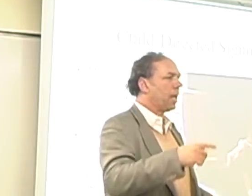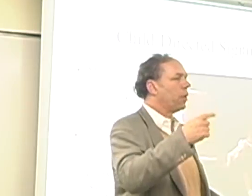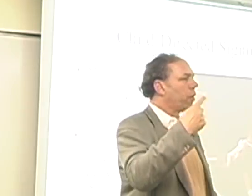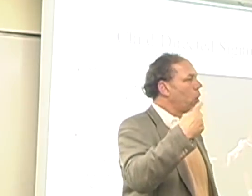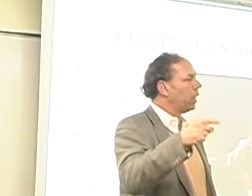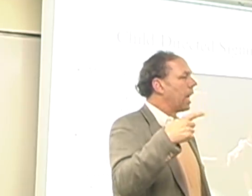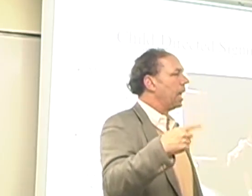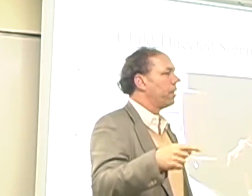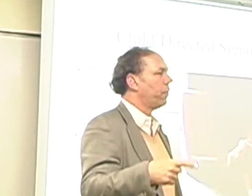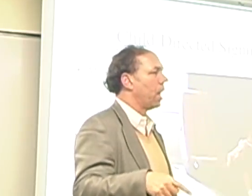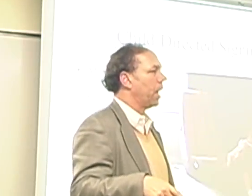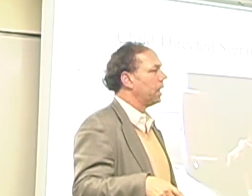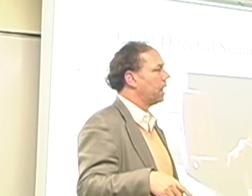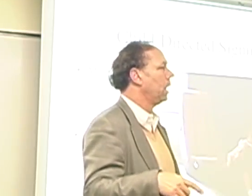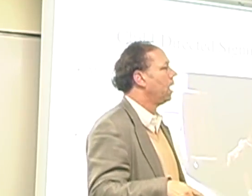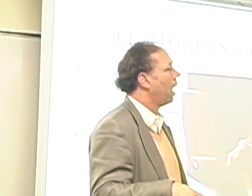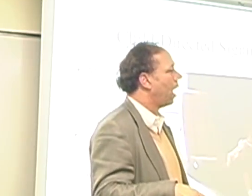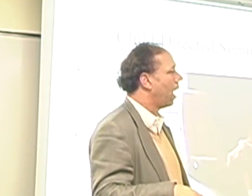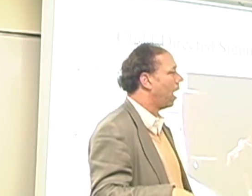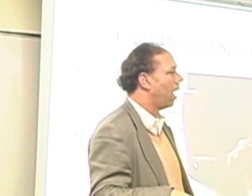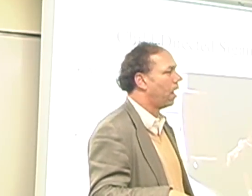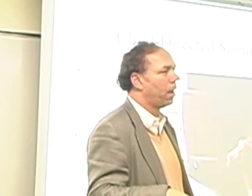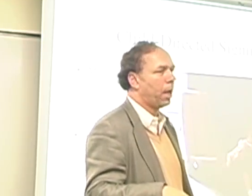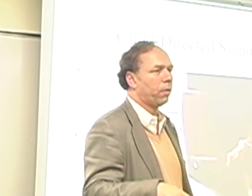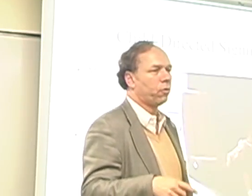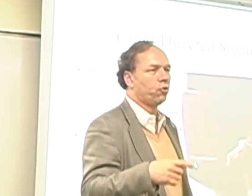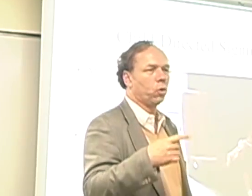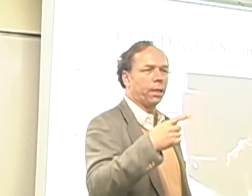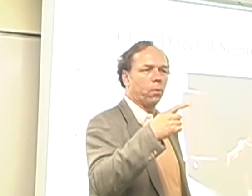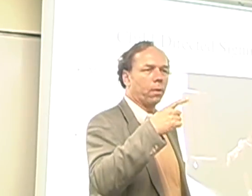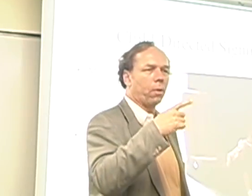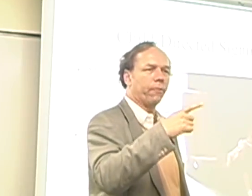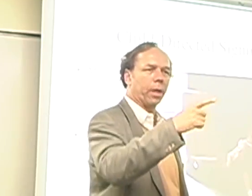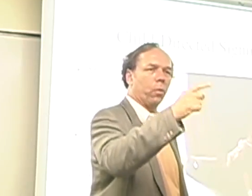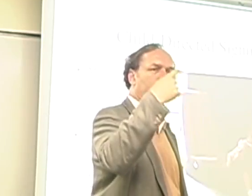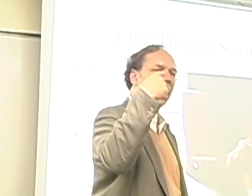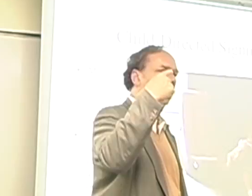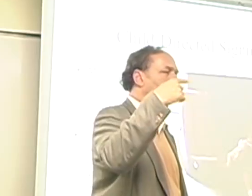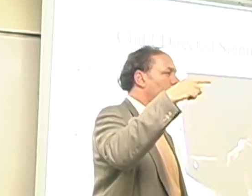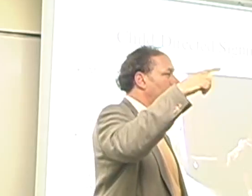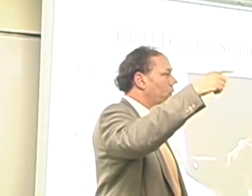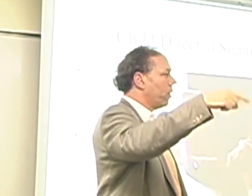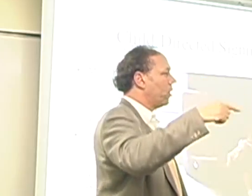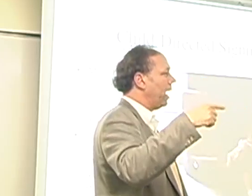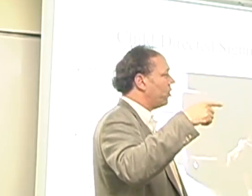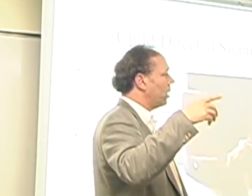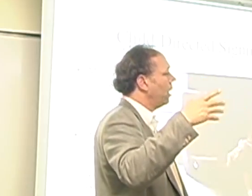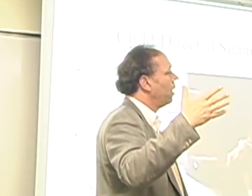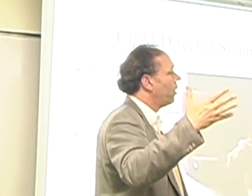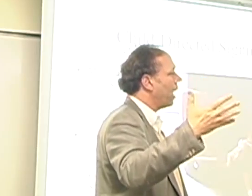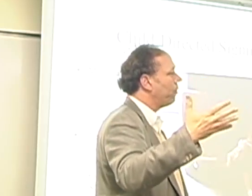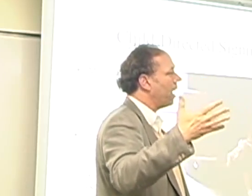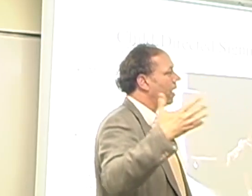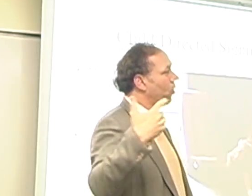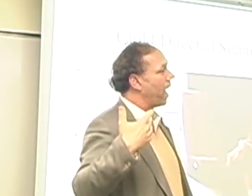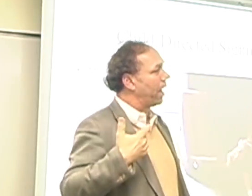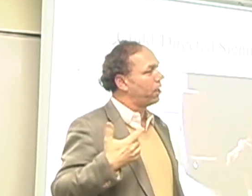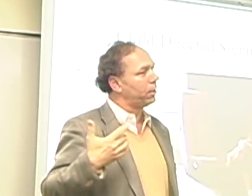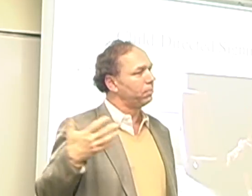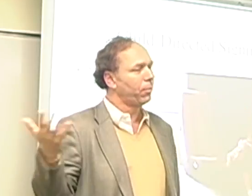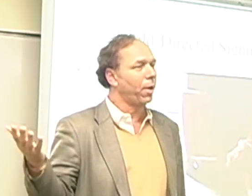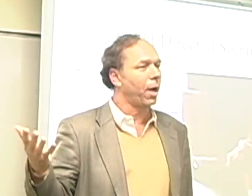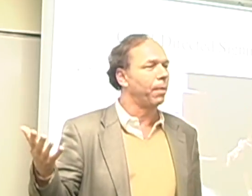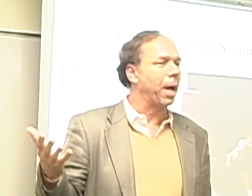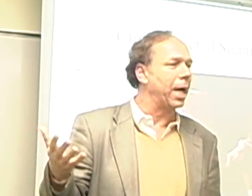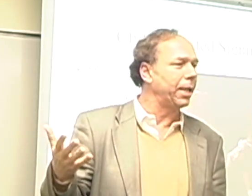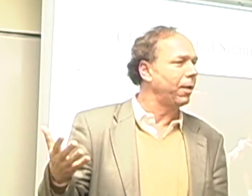Secondly, we see that certain kinds of signs, as Julie Bonflay was saying yesterday in her dissertation, some signs are